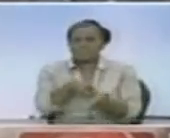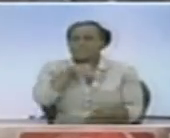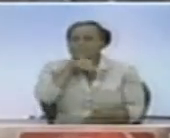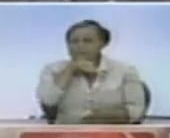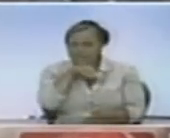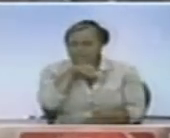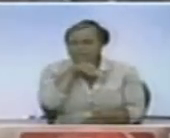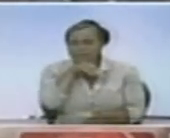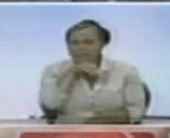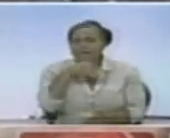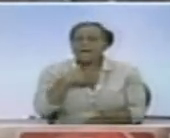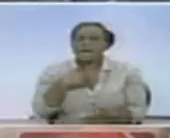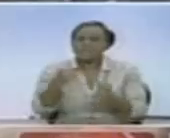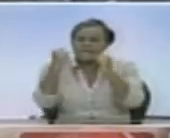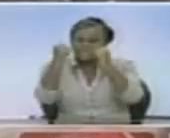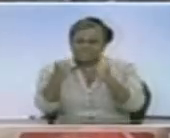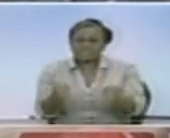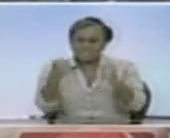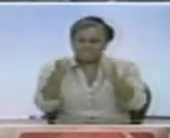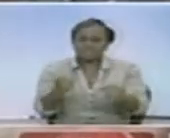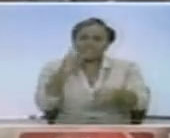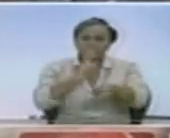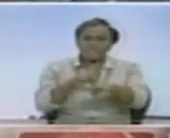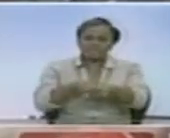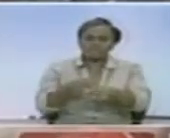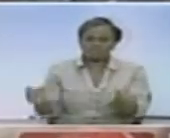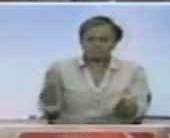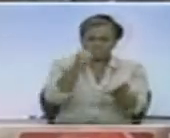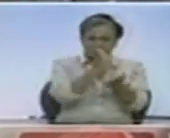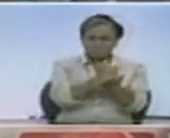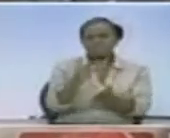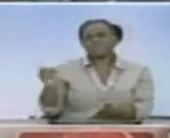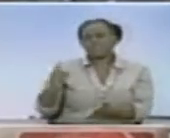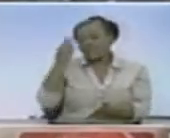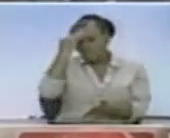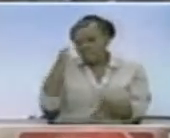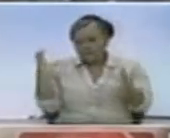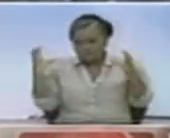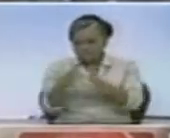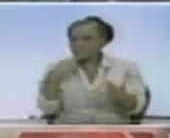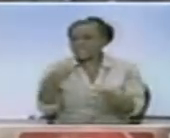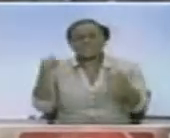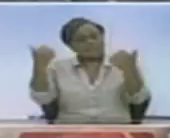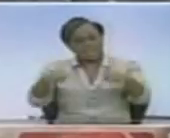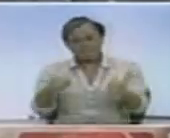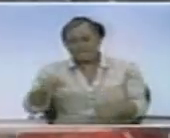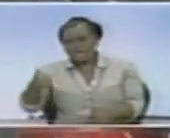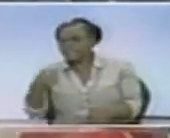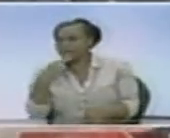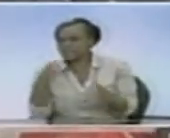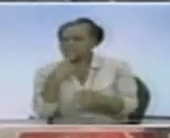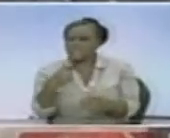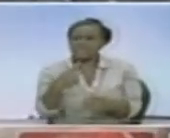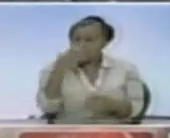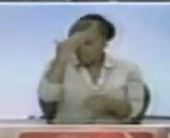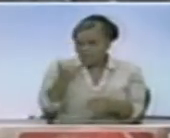have a difficult time being president? Because certain groups would say no, would never vote for him. Others would say no, would never vote.